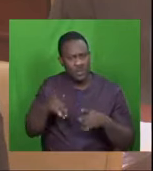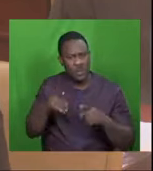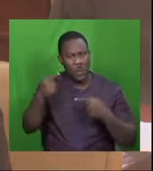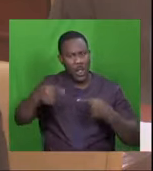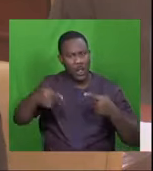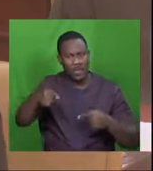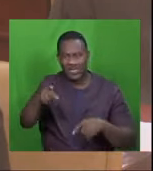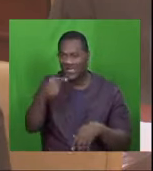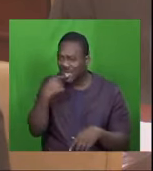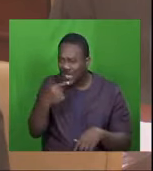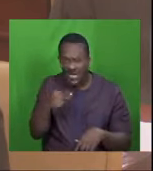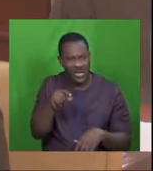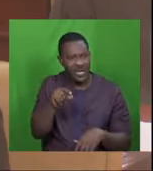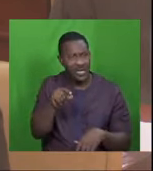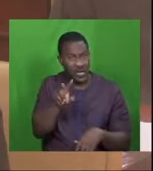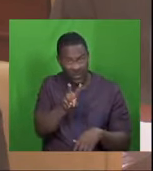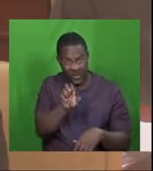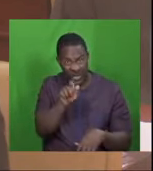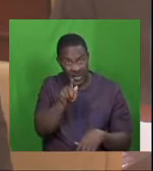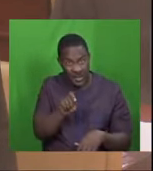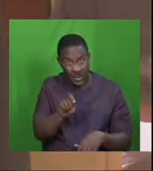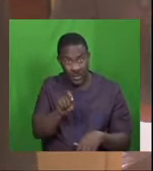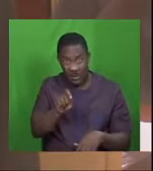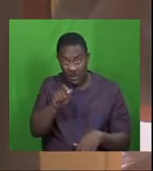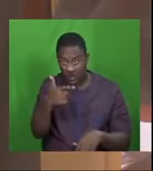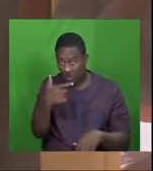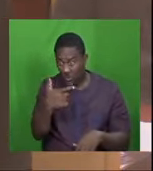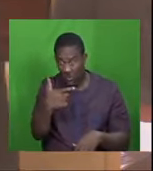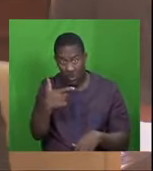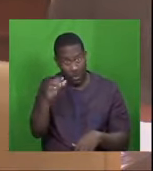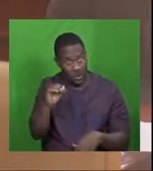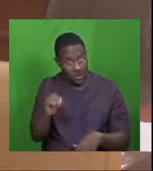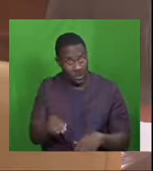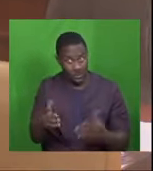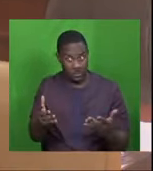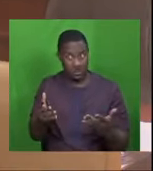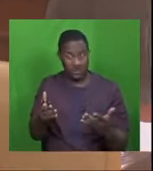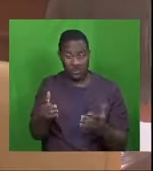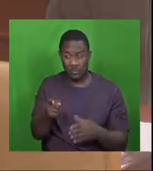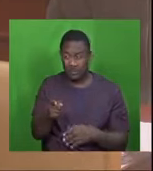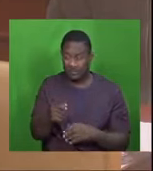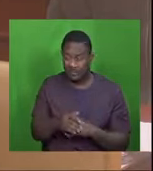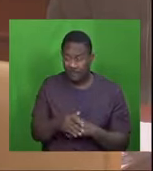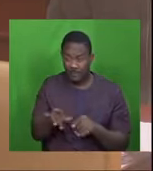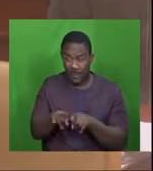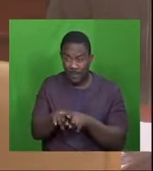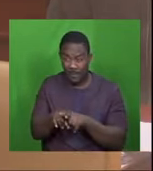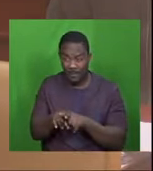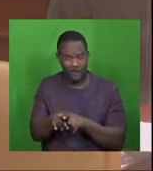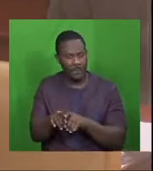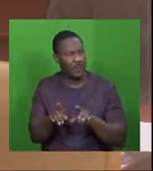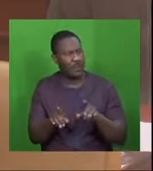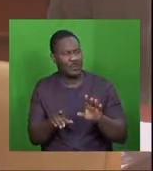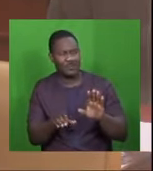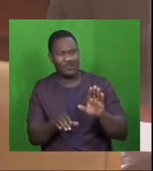VAT is 21%. Again, Atu Forson, in his